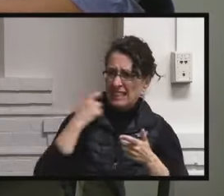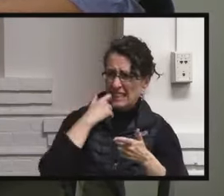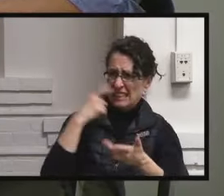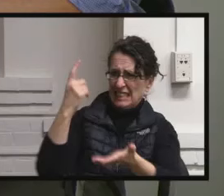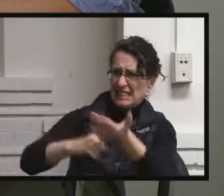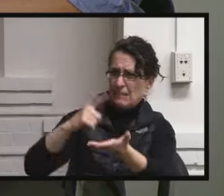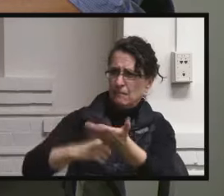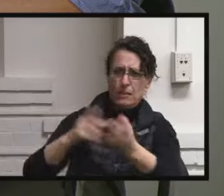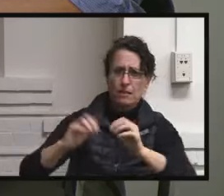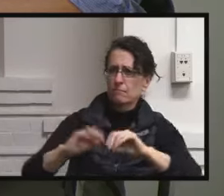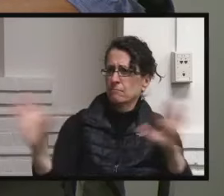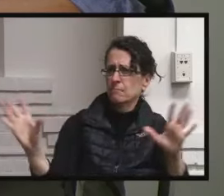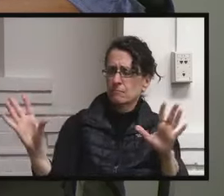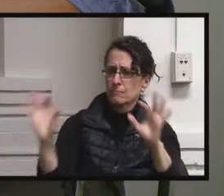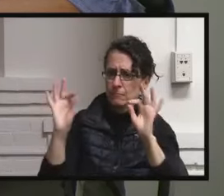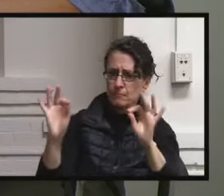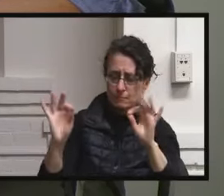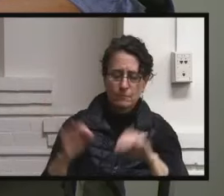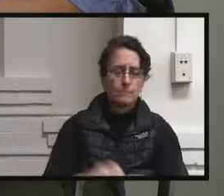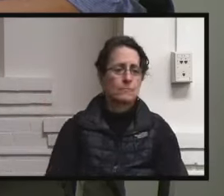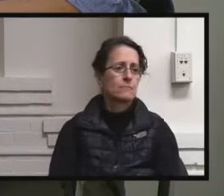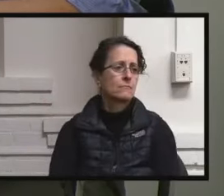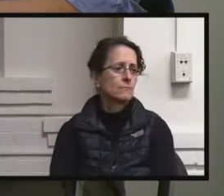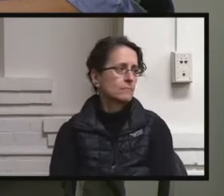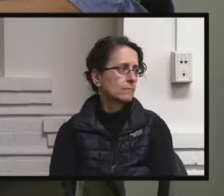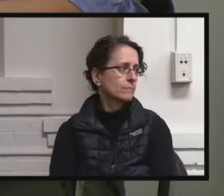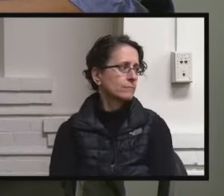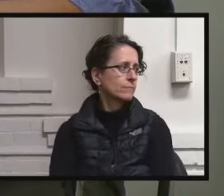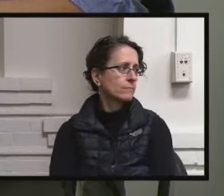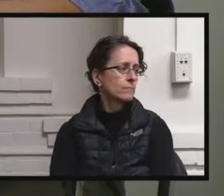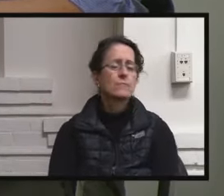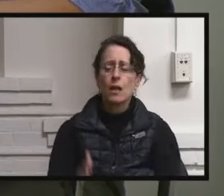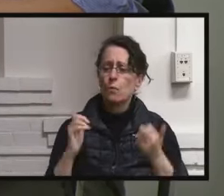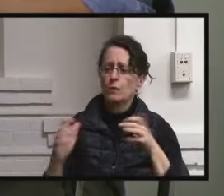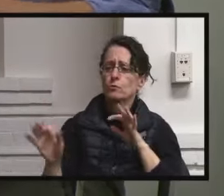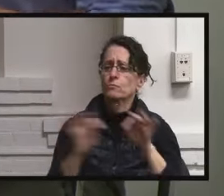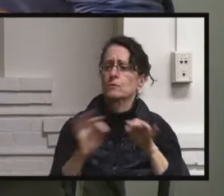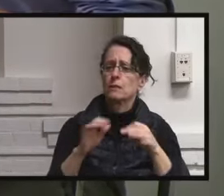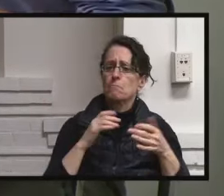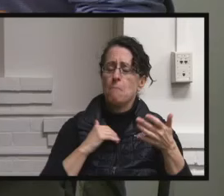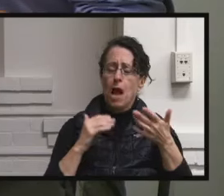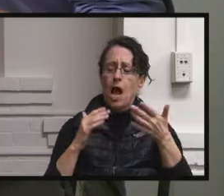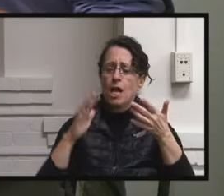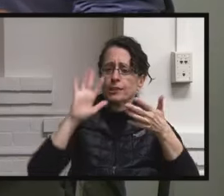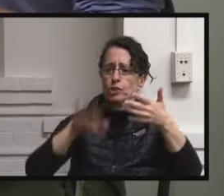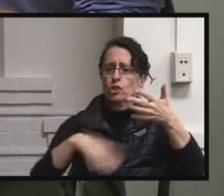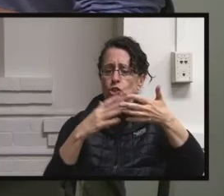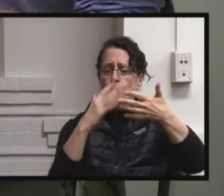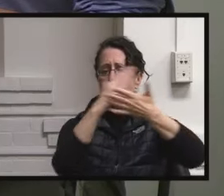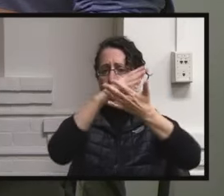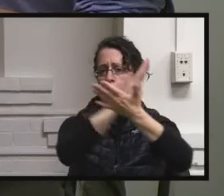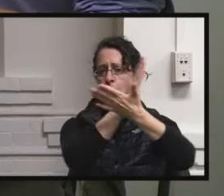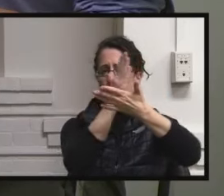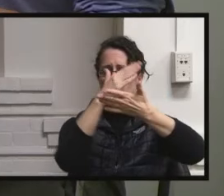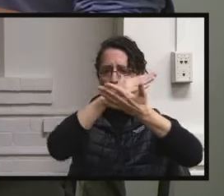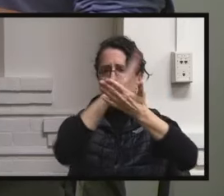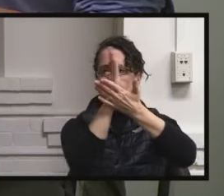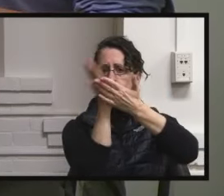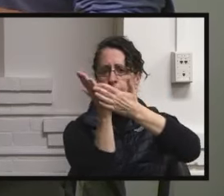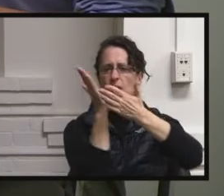this. I would like to speak just a little bit about the pie chart and what it represents. I'd also like to point out